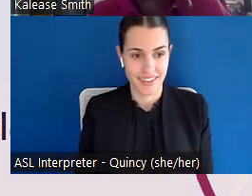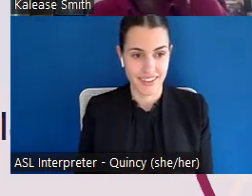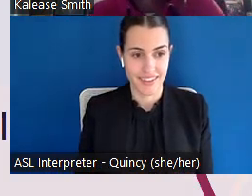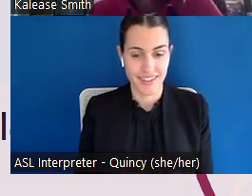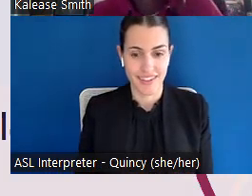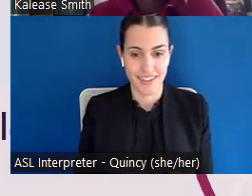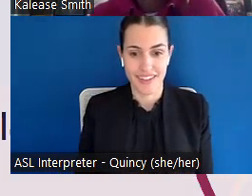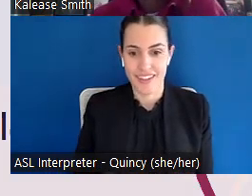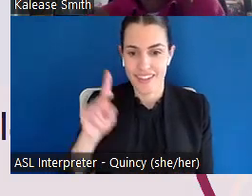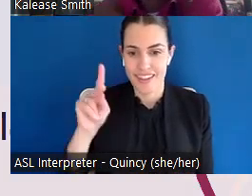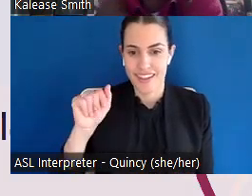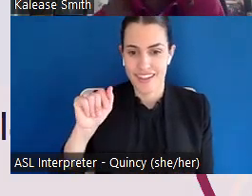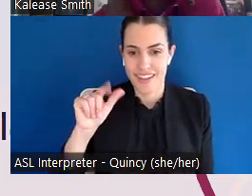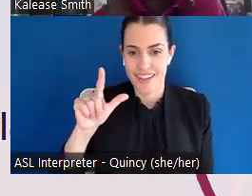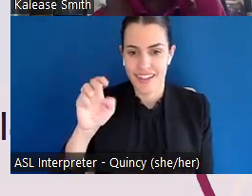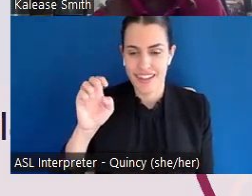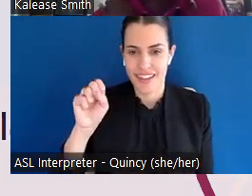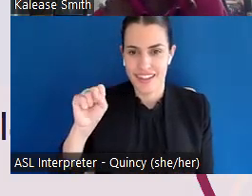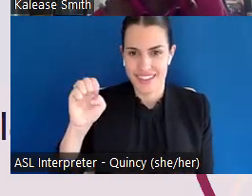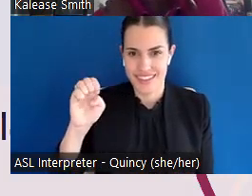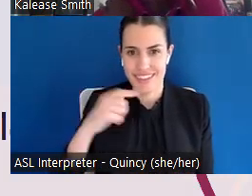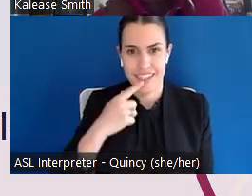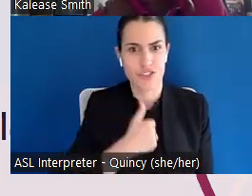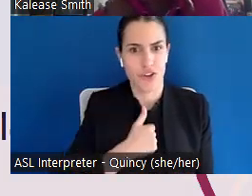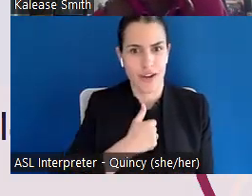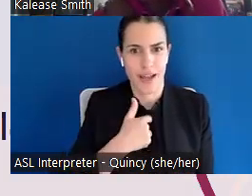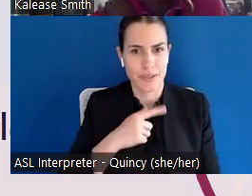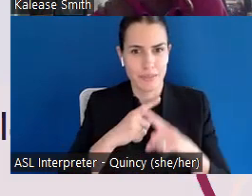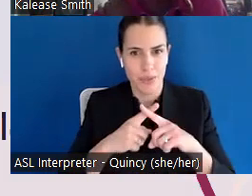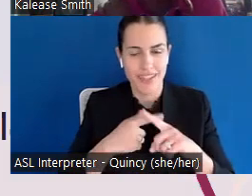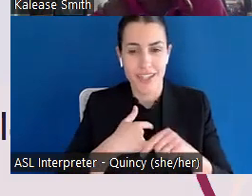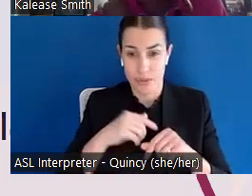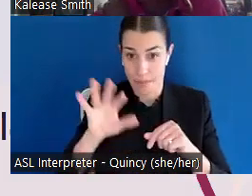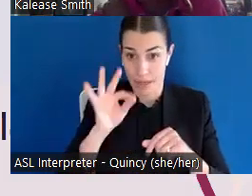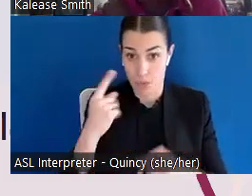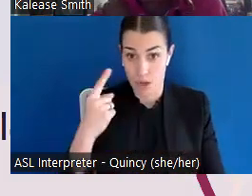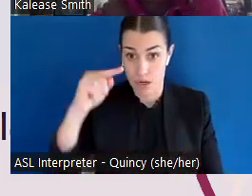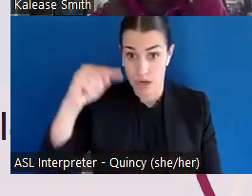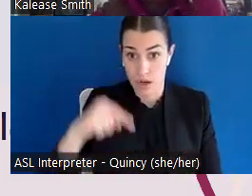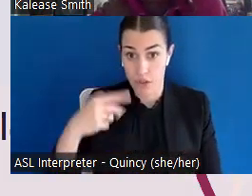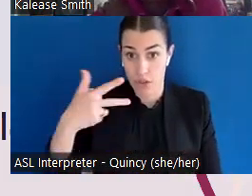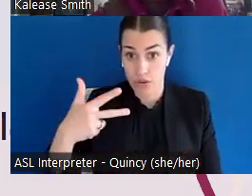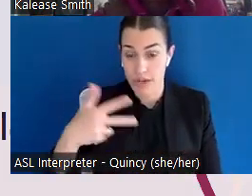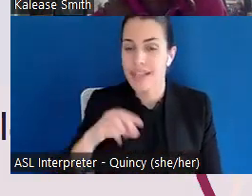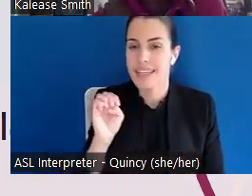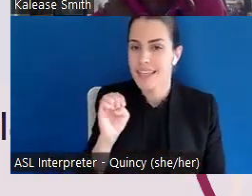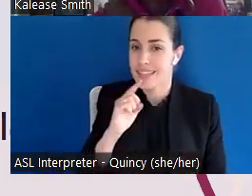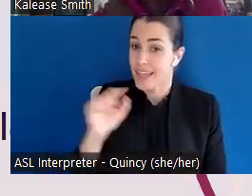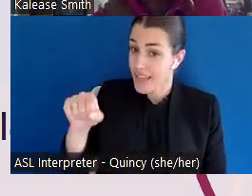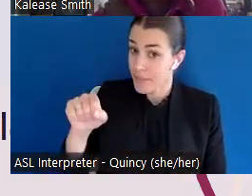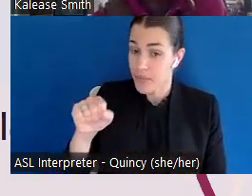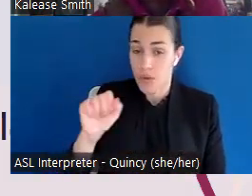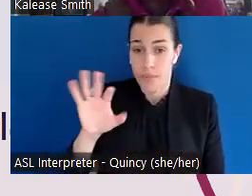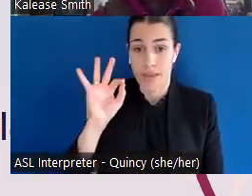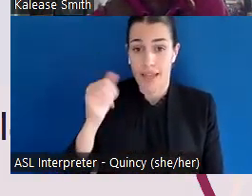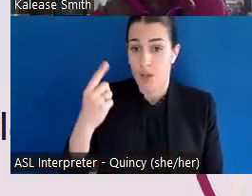Sorry, I was muted. I can go. So you said we can pick a question. Is that what you said? I'm sorry. Yeah, for sure. Pick any question that you'd like to answer